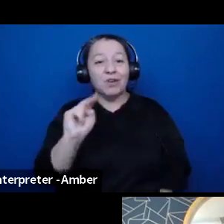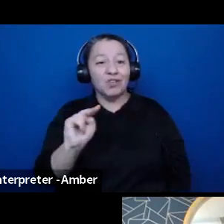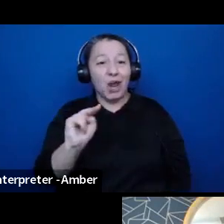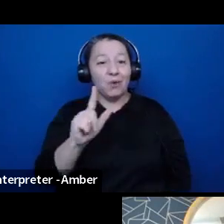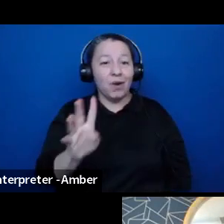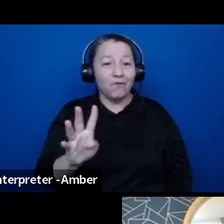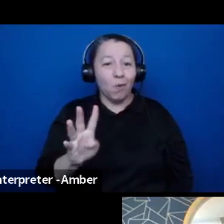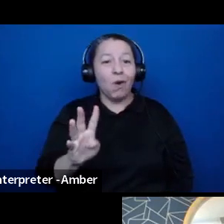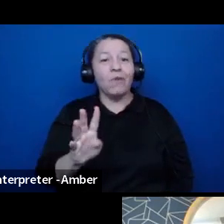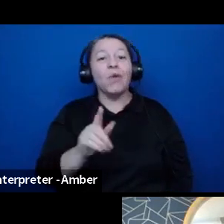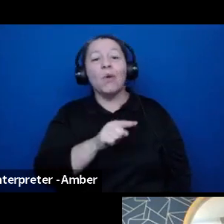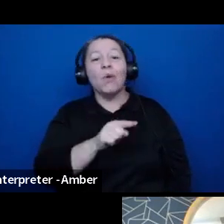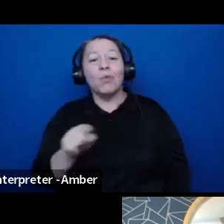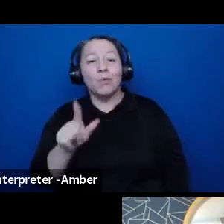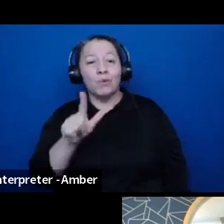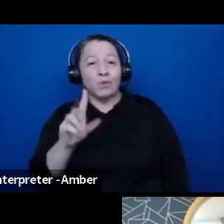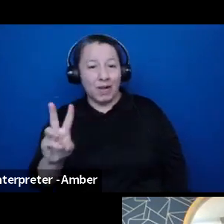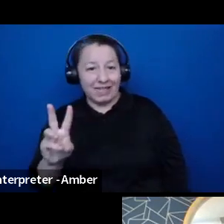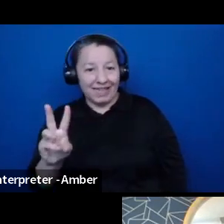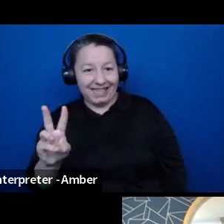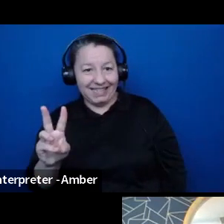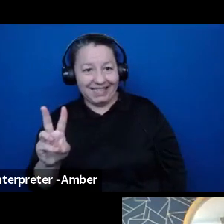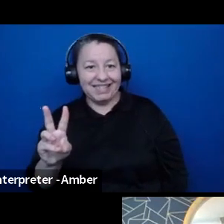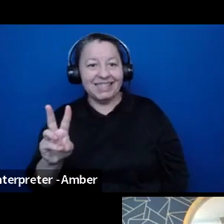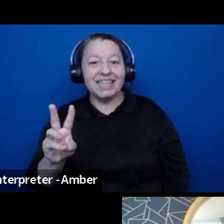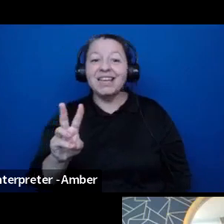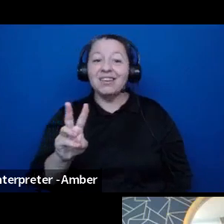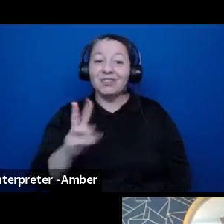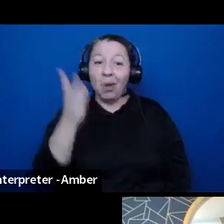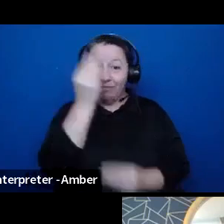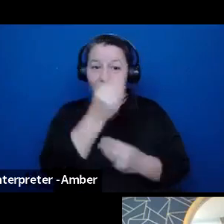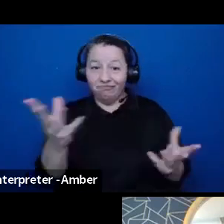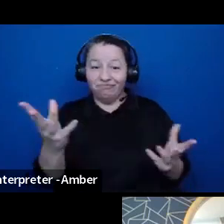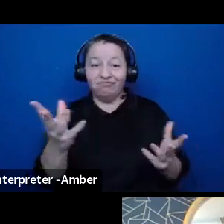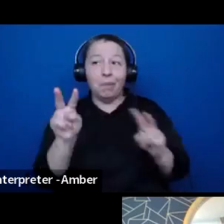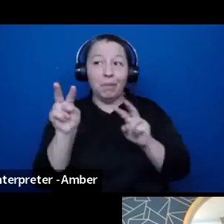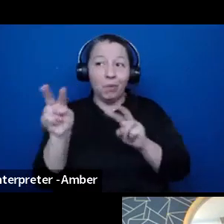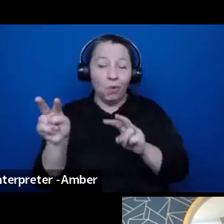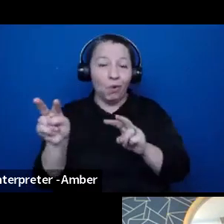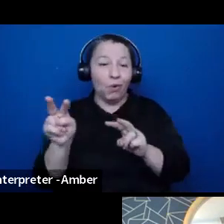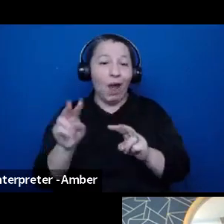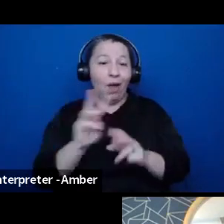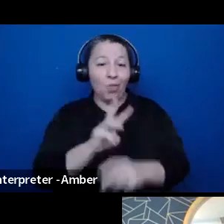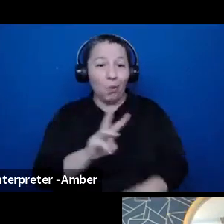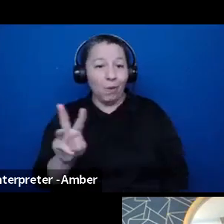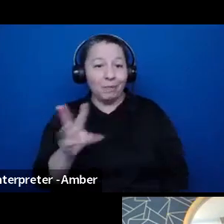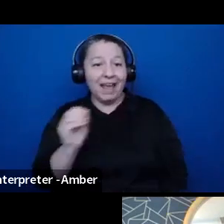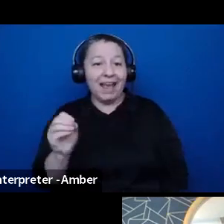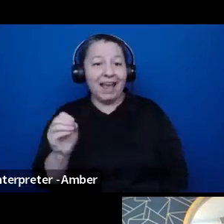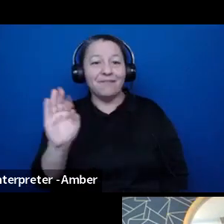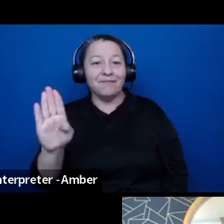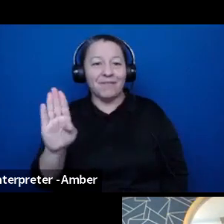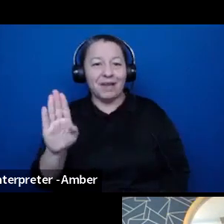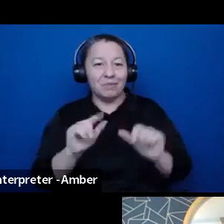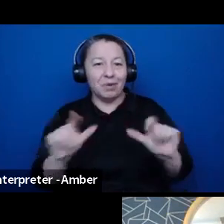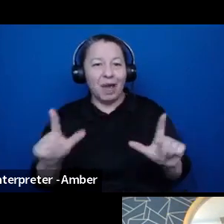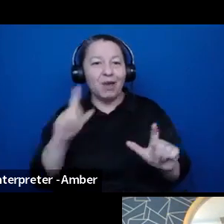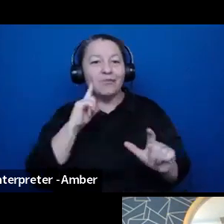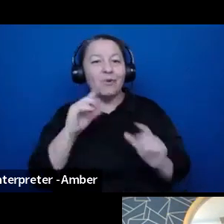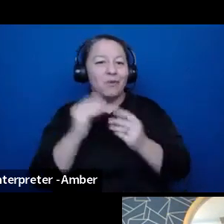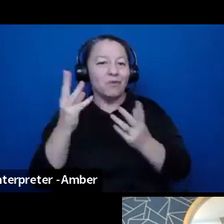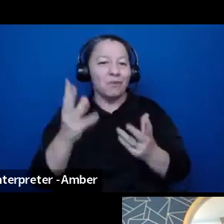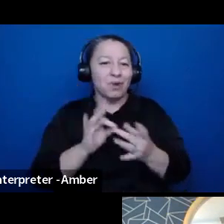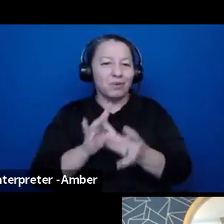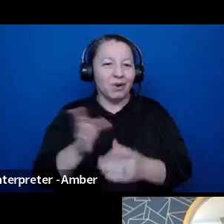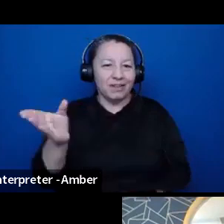and 26th. So just a heads up, keep an eye on our website and our Facebook page for information on that. We hope